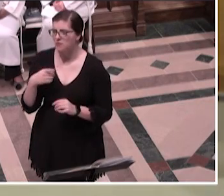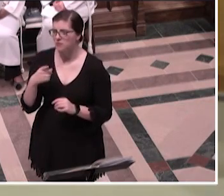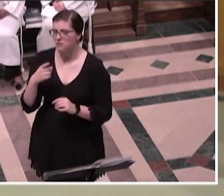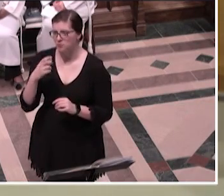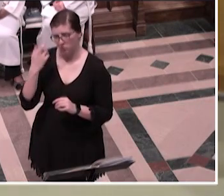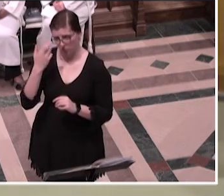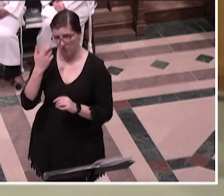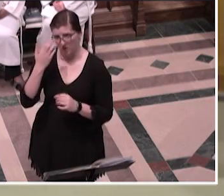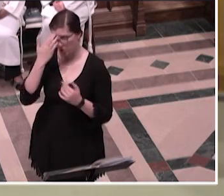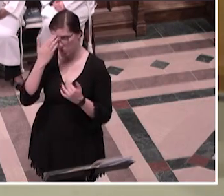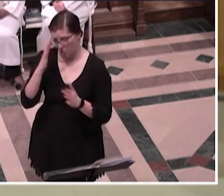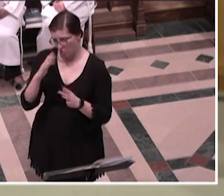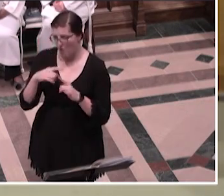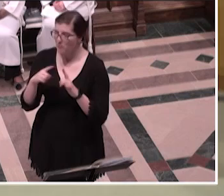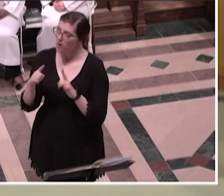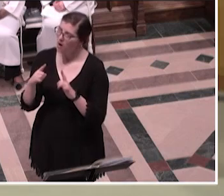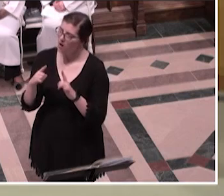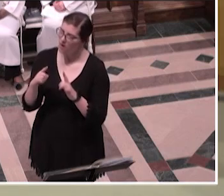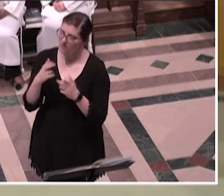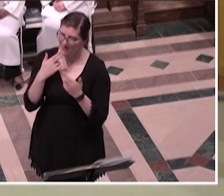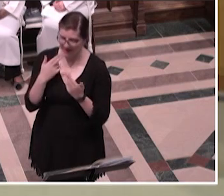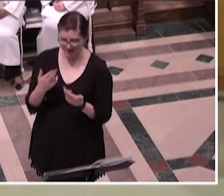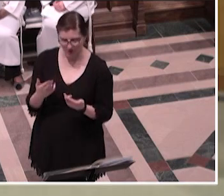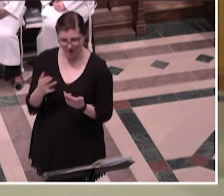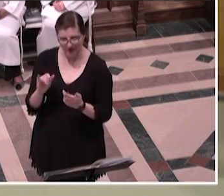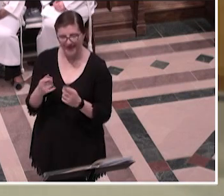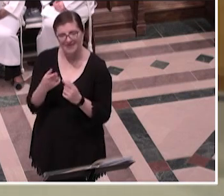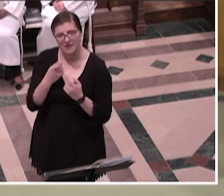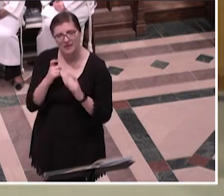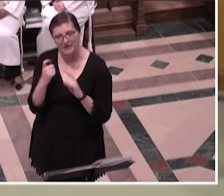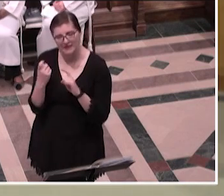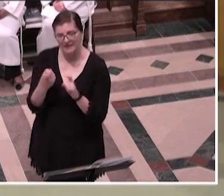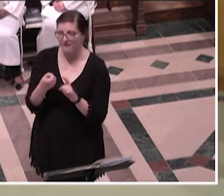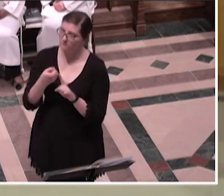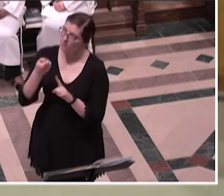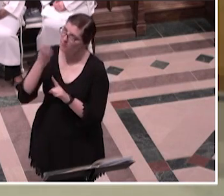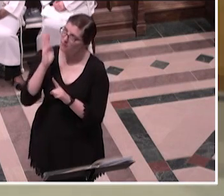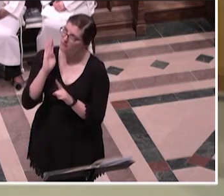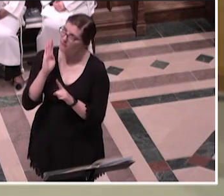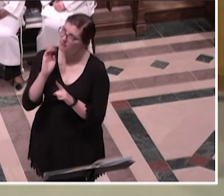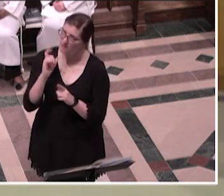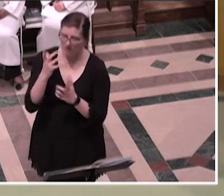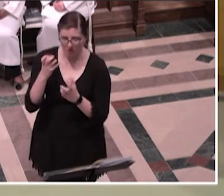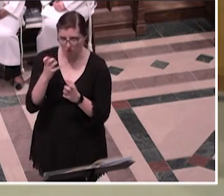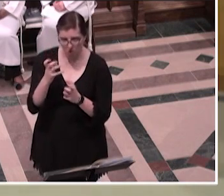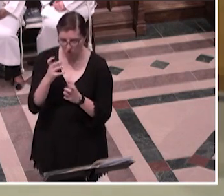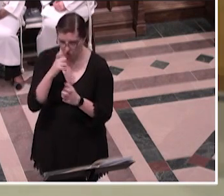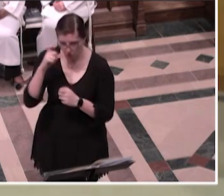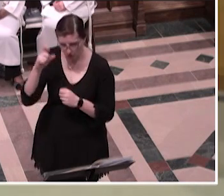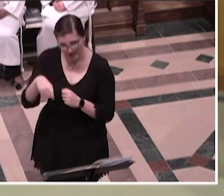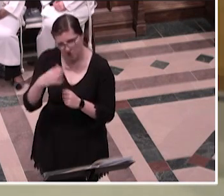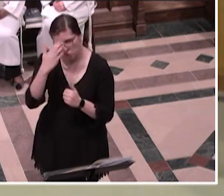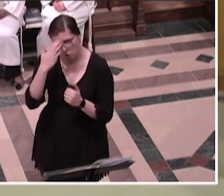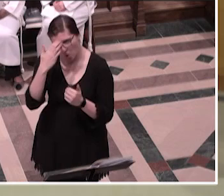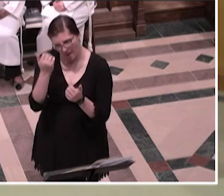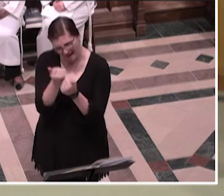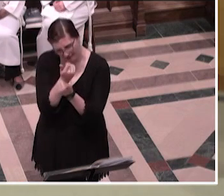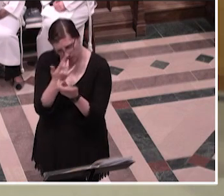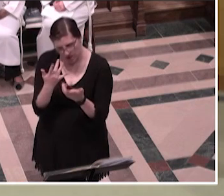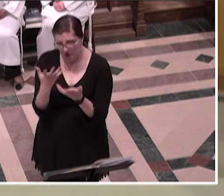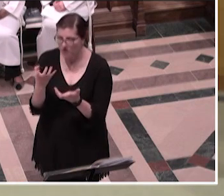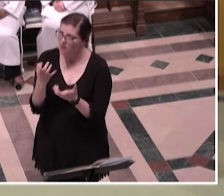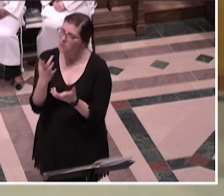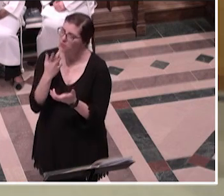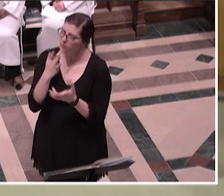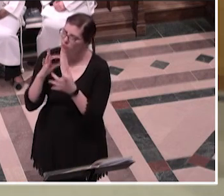own gift. Certainty about God is no longer what they're after. It's an intimacy